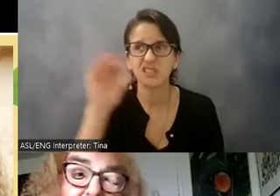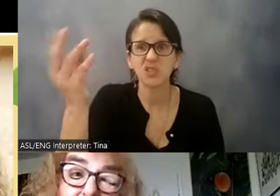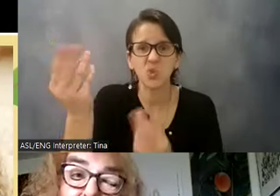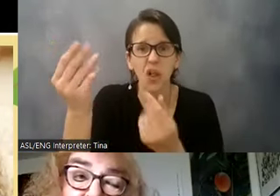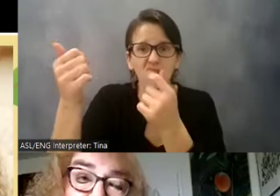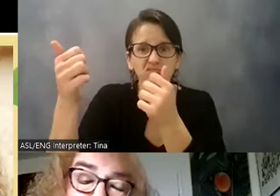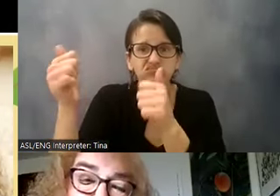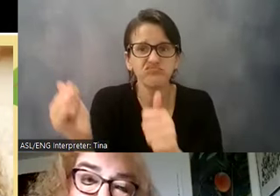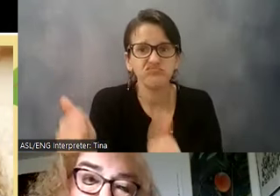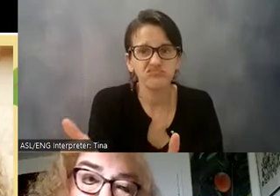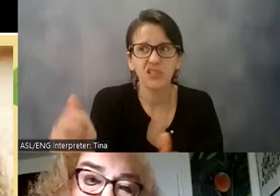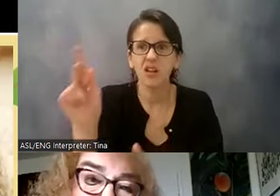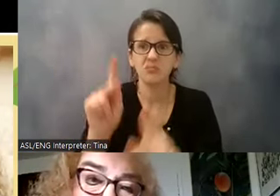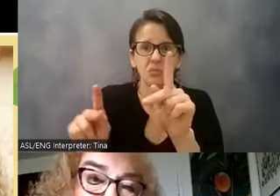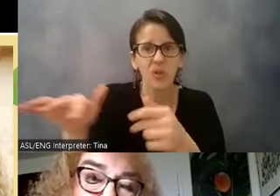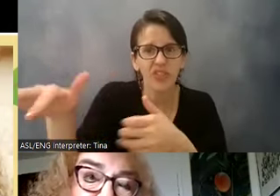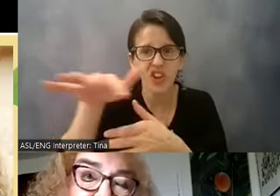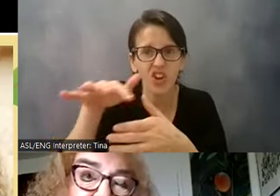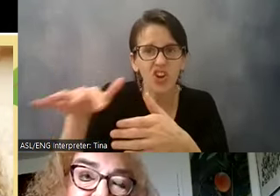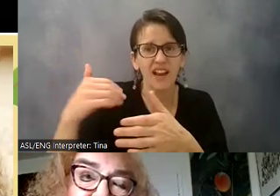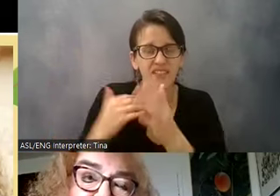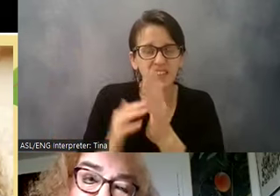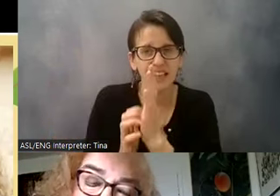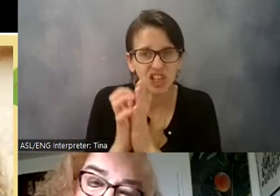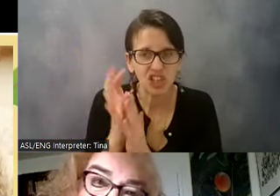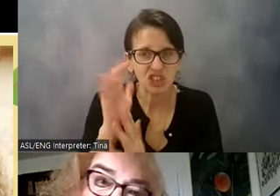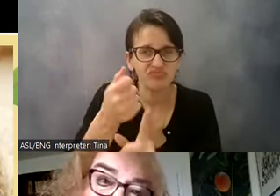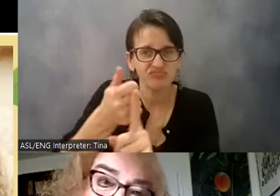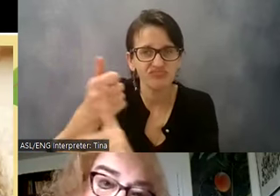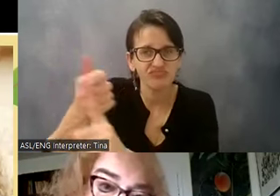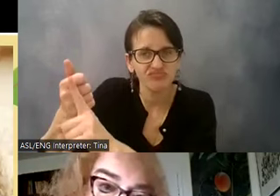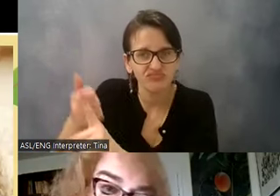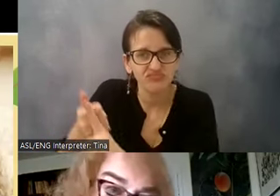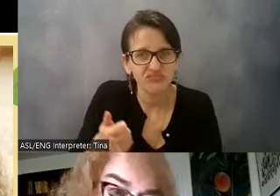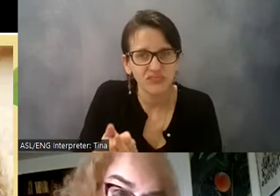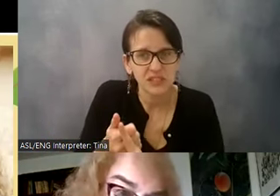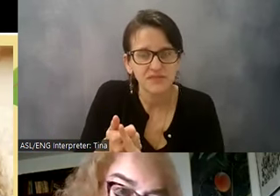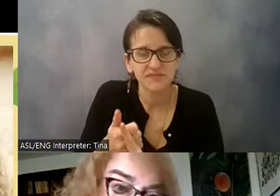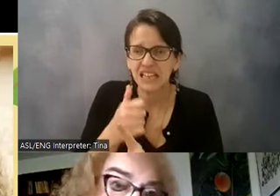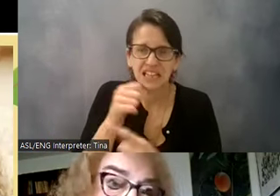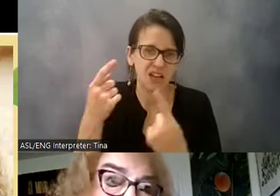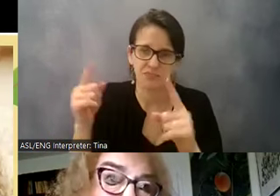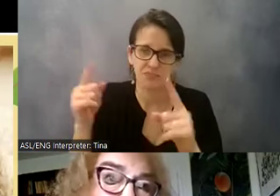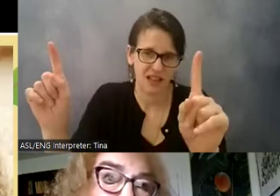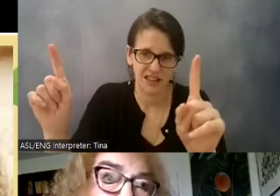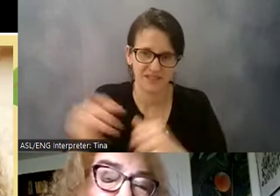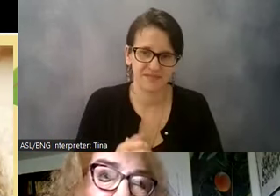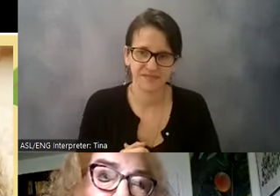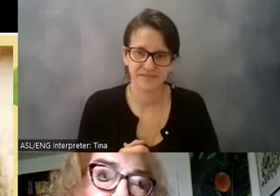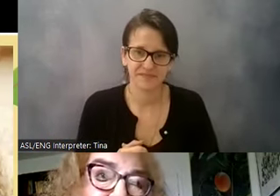degradation, people with cancer in those villages. It hasn't worked out as advertised.